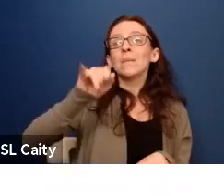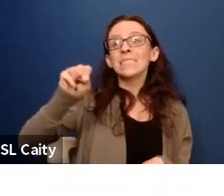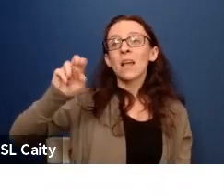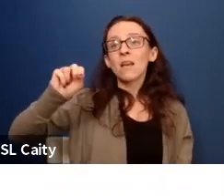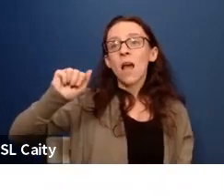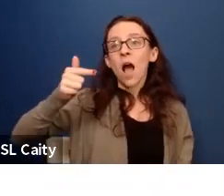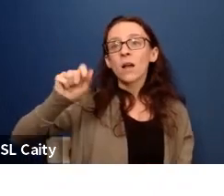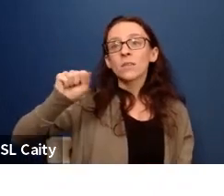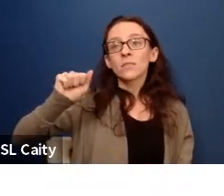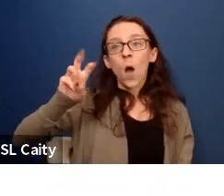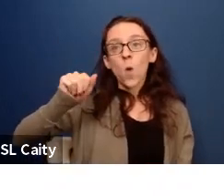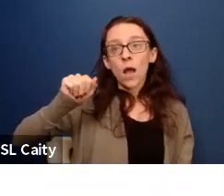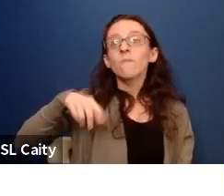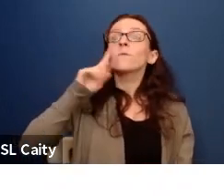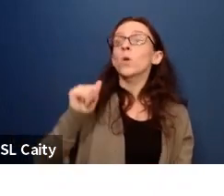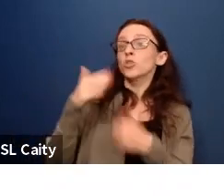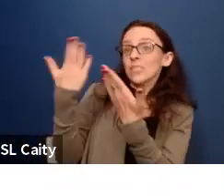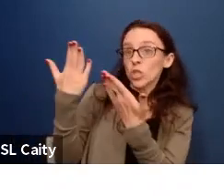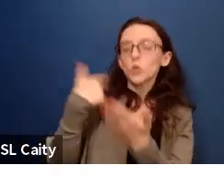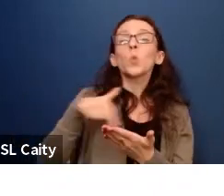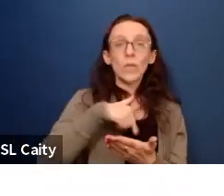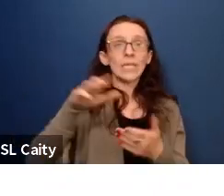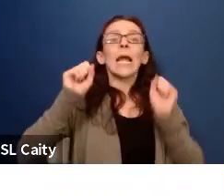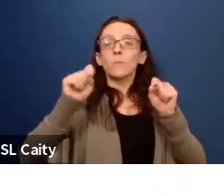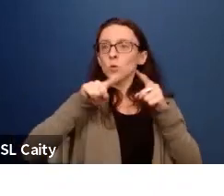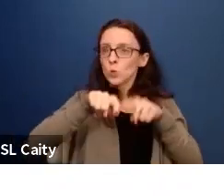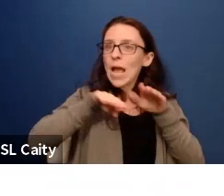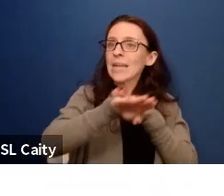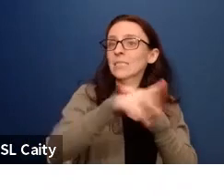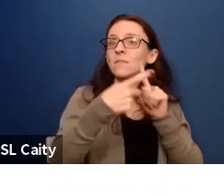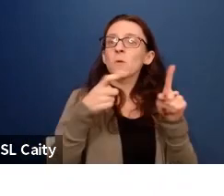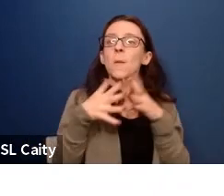And we were able to access that from the American Community Survey.